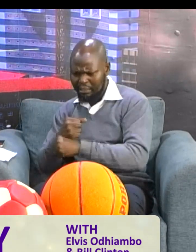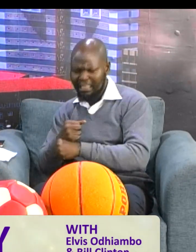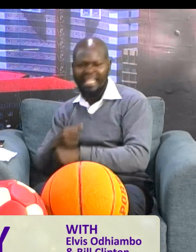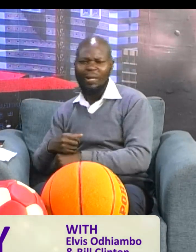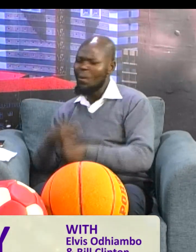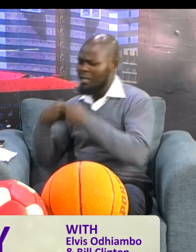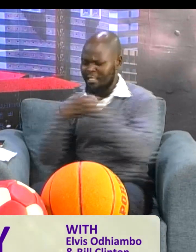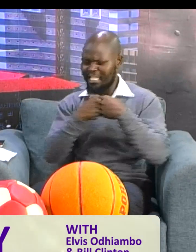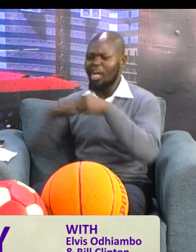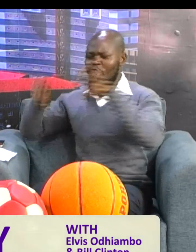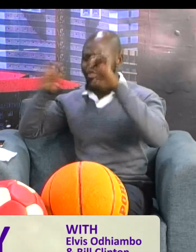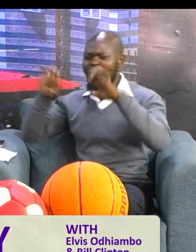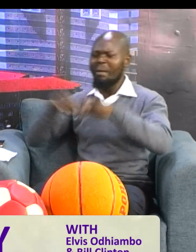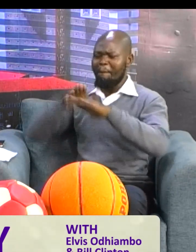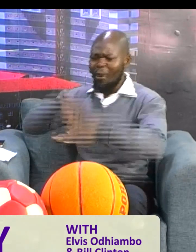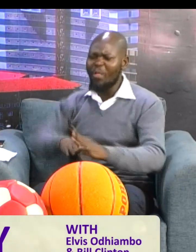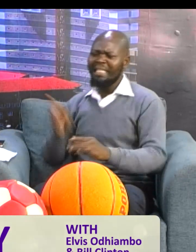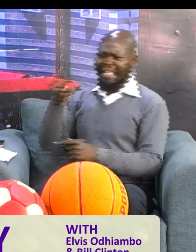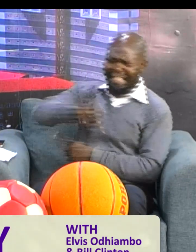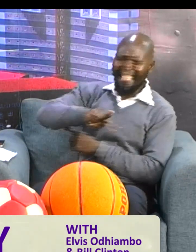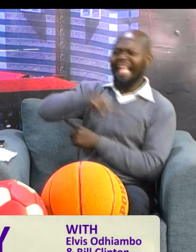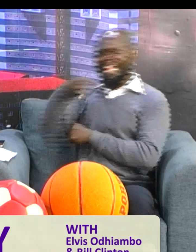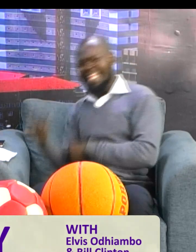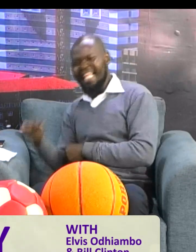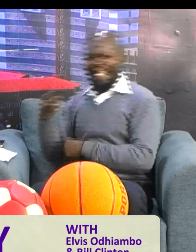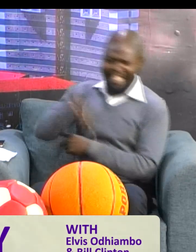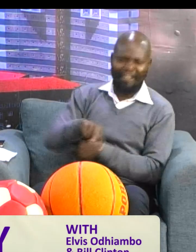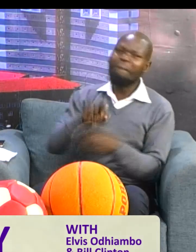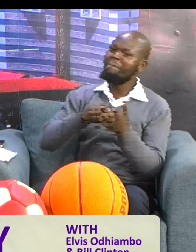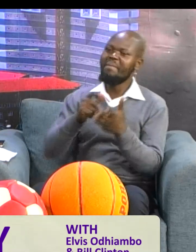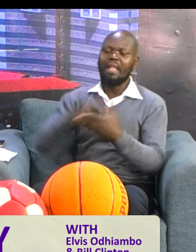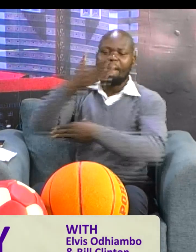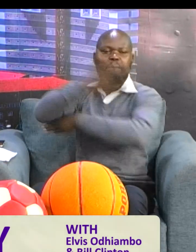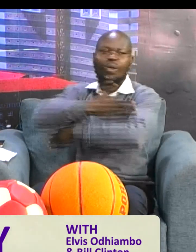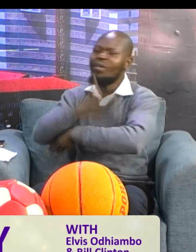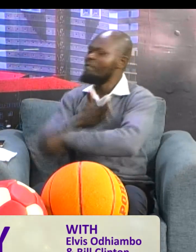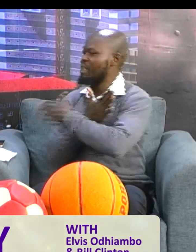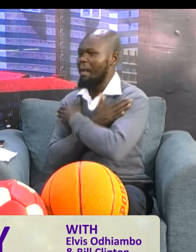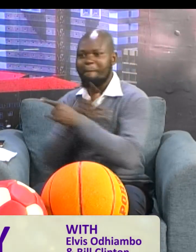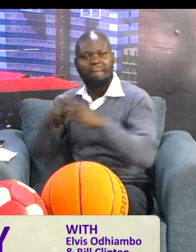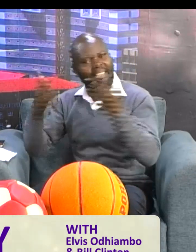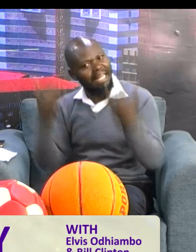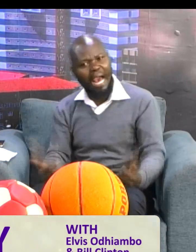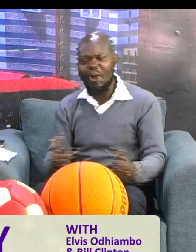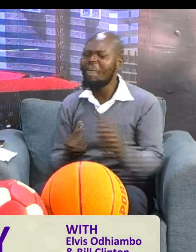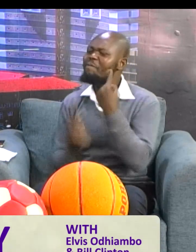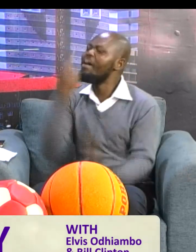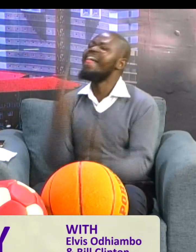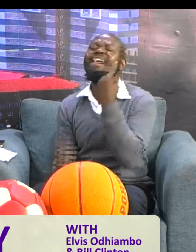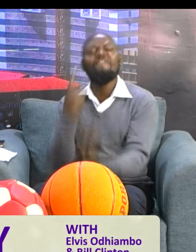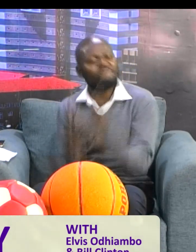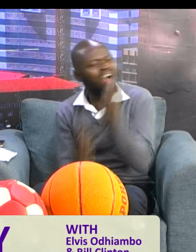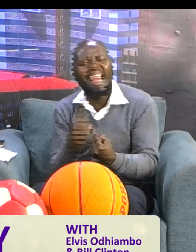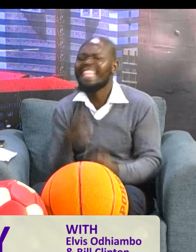I believe 5 years, Ethiopia was, you know, it was always between yes. Ethiopia or right. us, Ethiopia and us. Right. But right